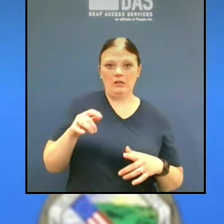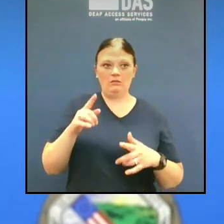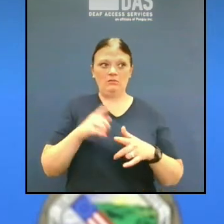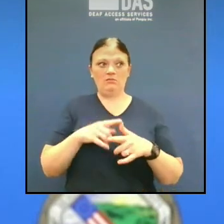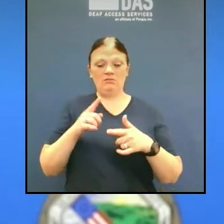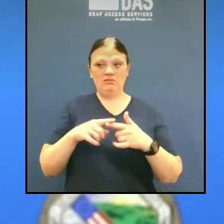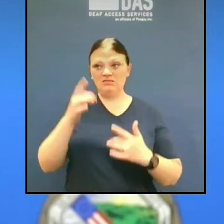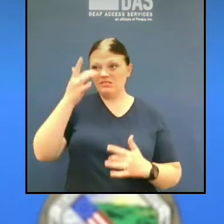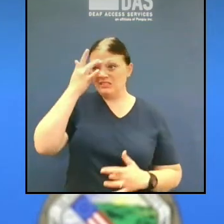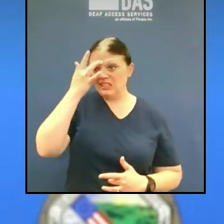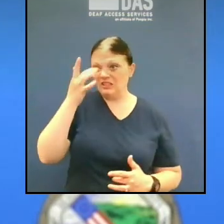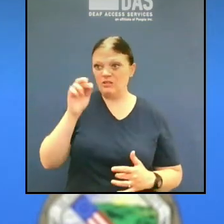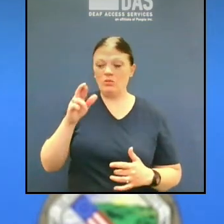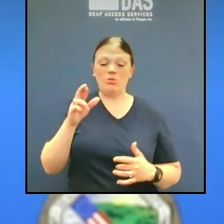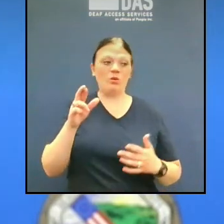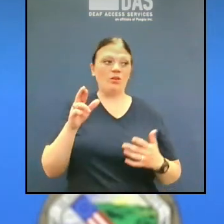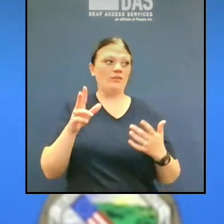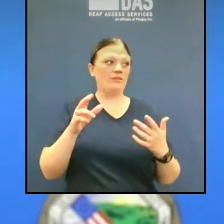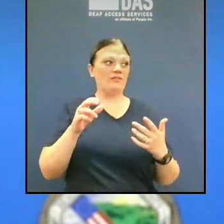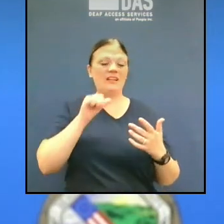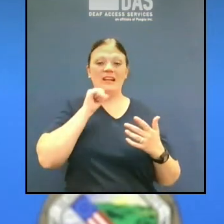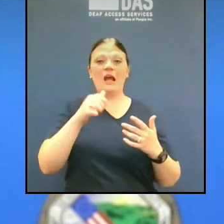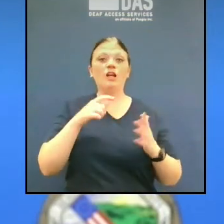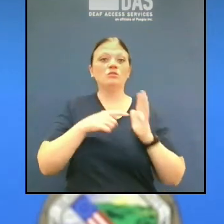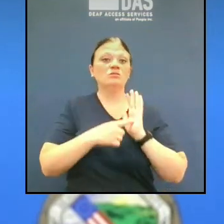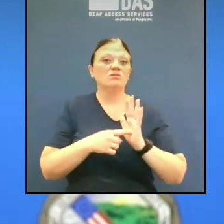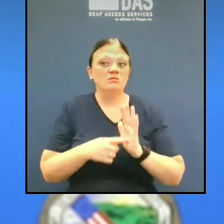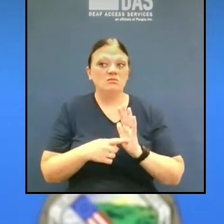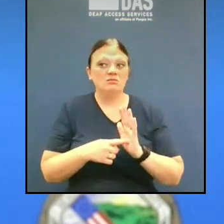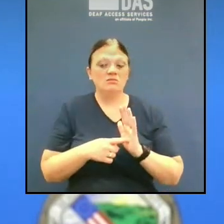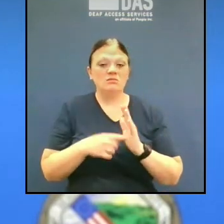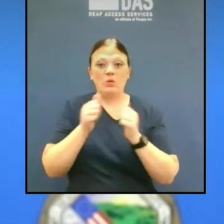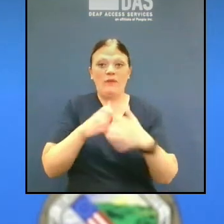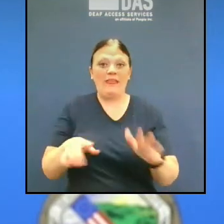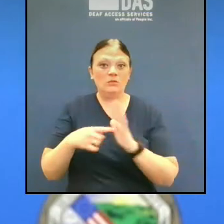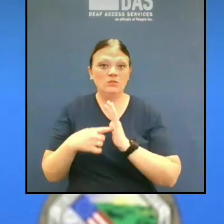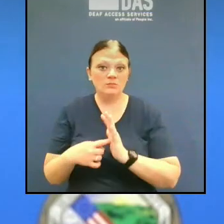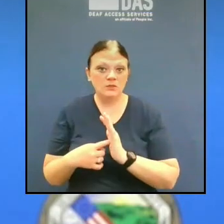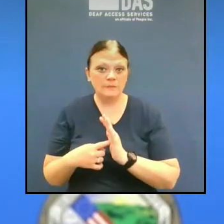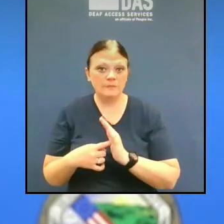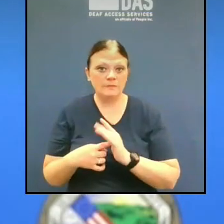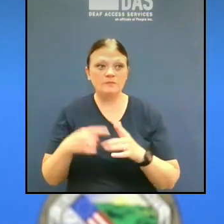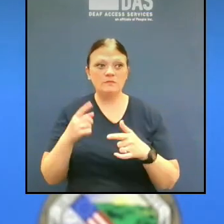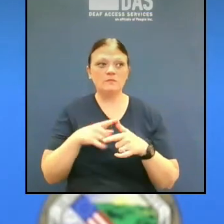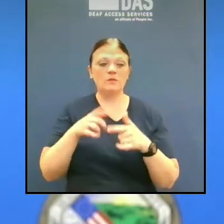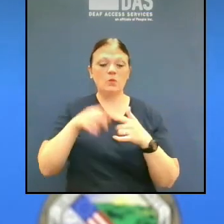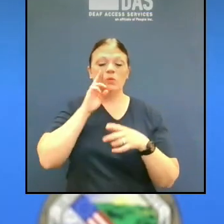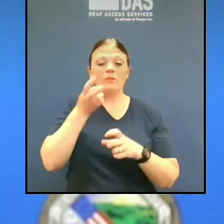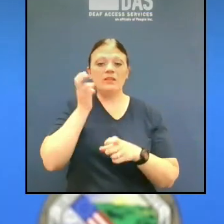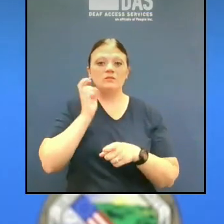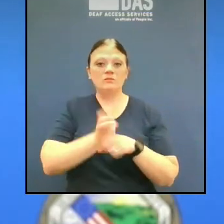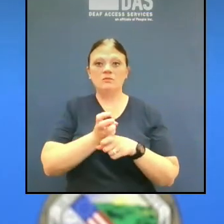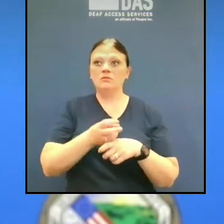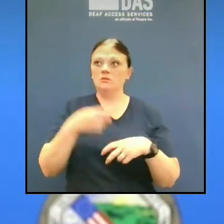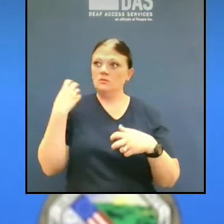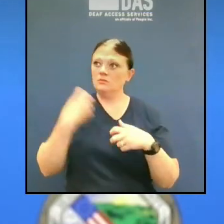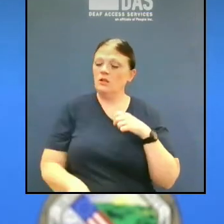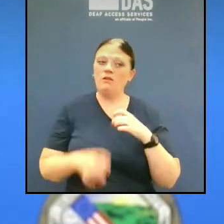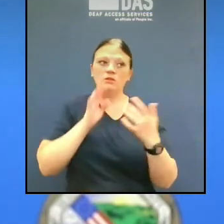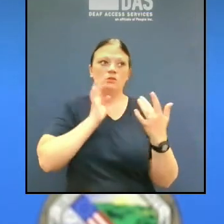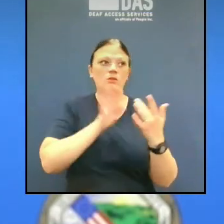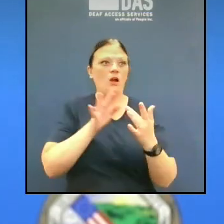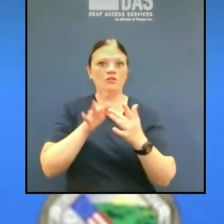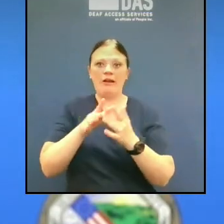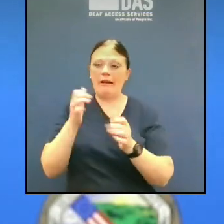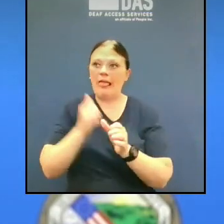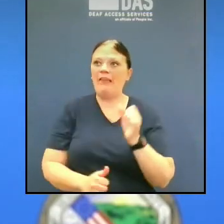or even if they weren't symptomatic, they were asymptomatic, well, it's going to be tough to contact trace every individual who was at